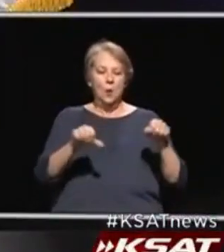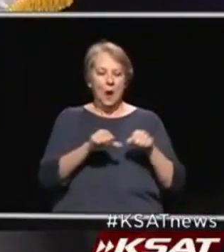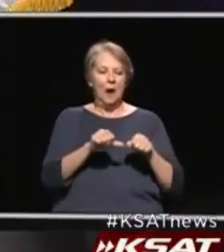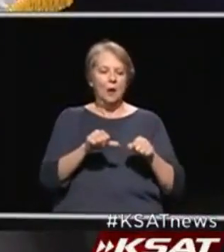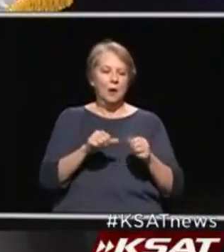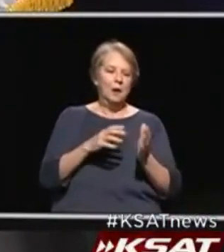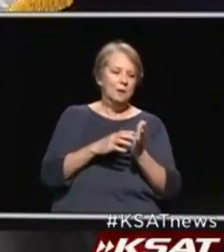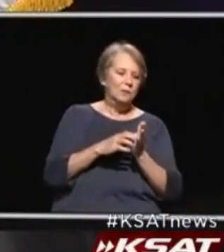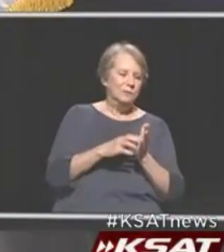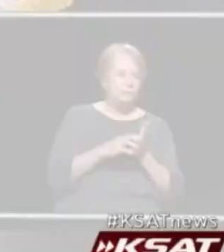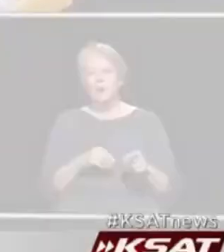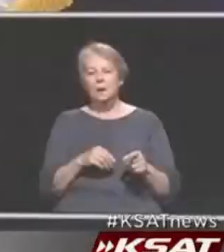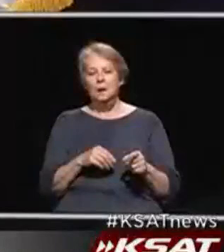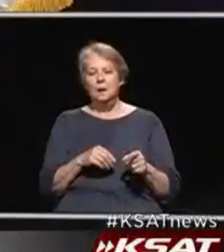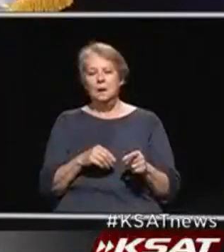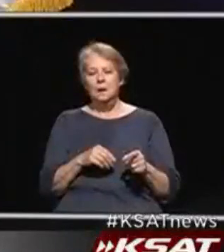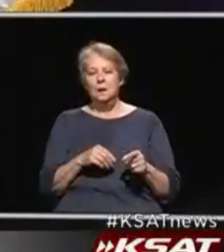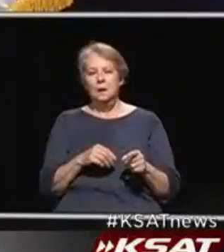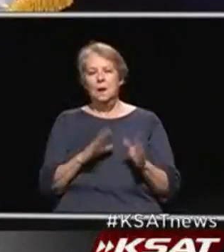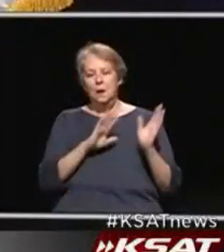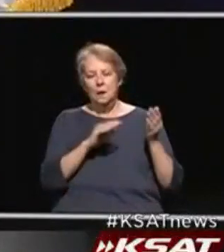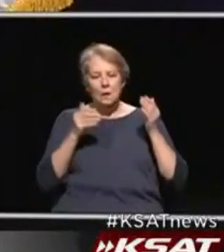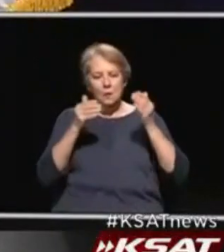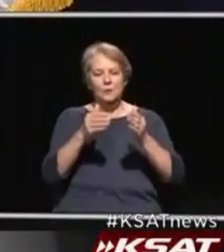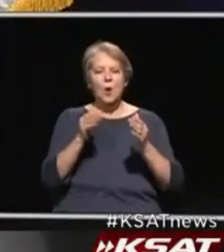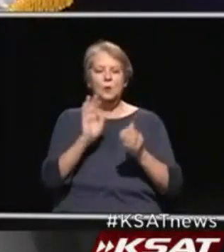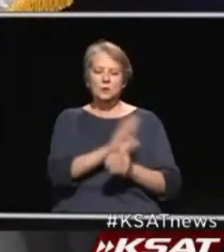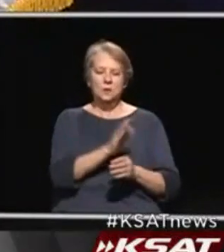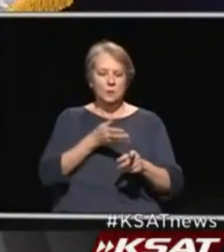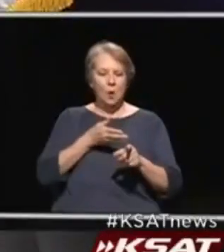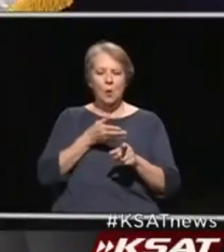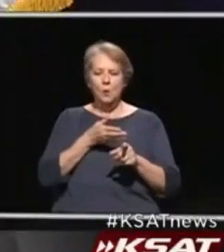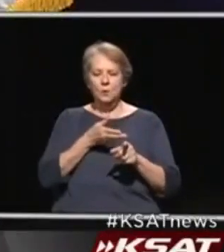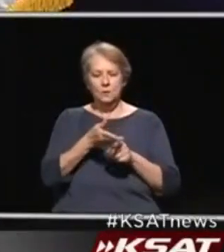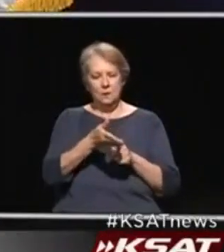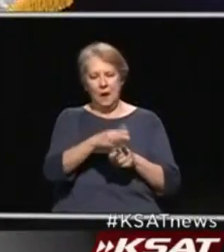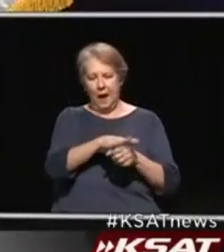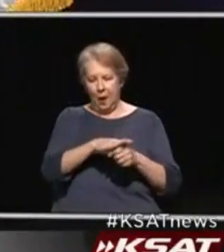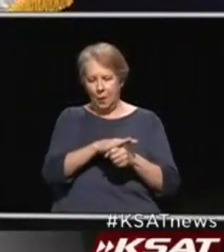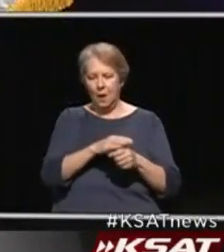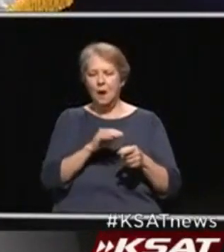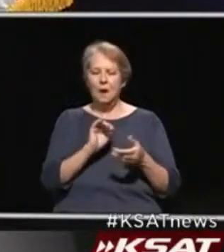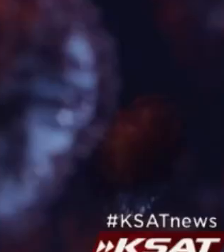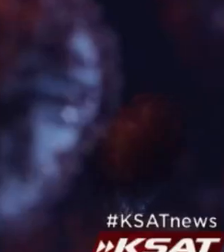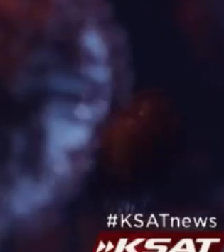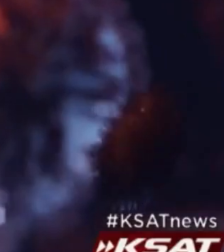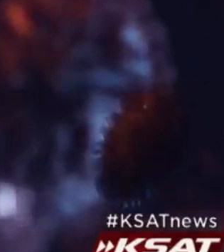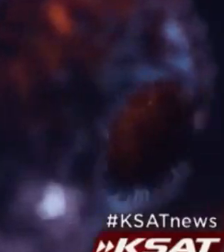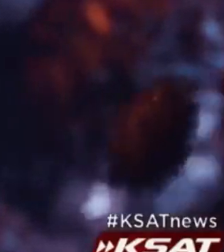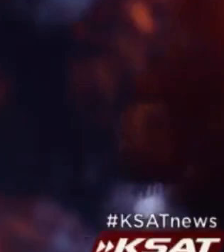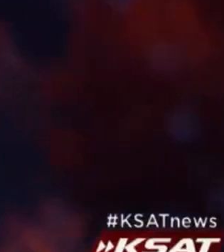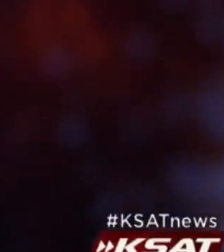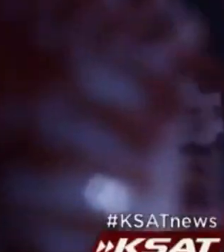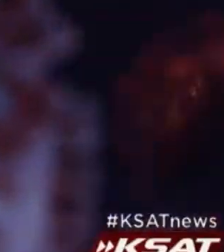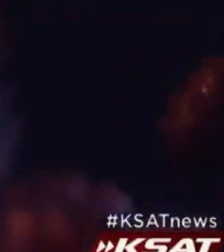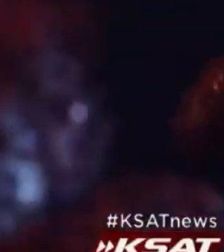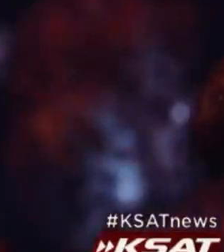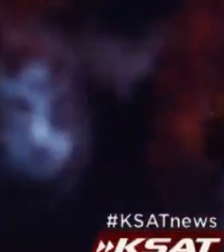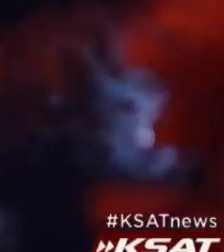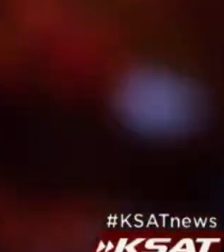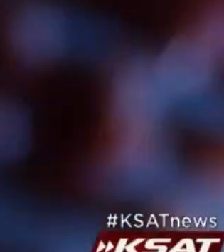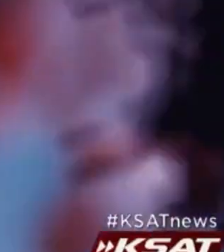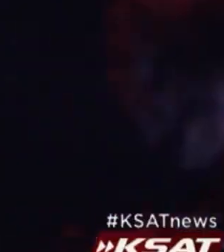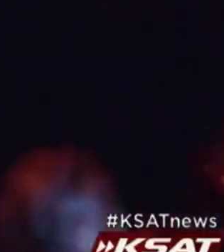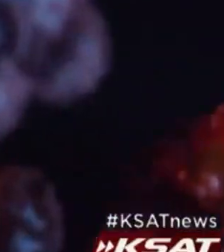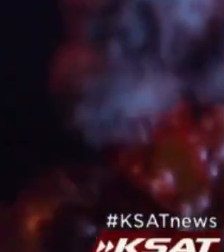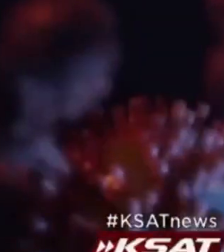populations, marginalized populations, targeting those areas that seem to be underrepresented. Salcedo says that information